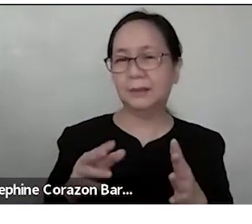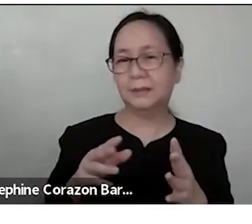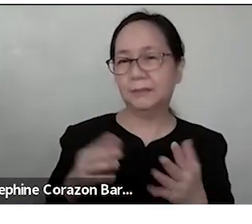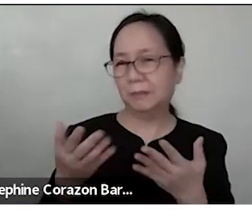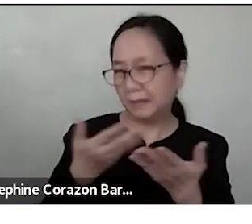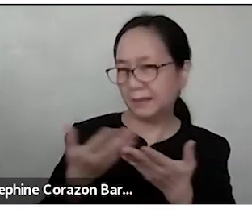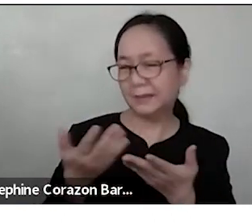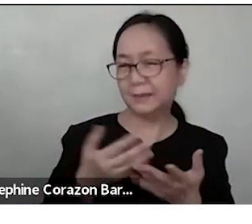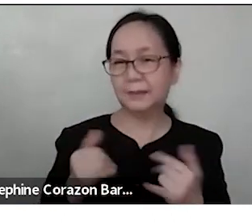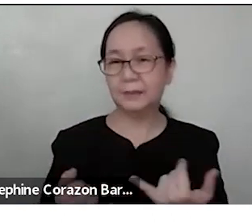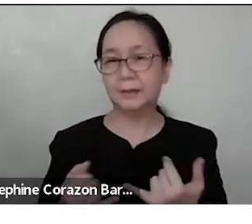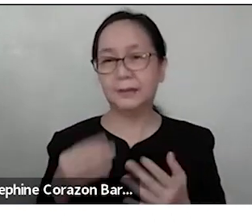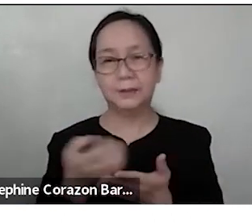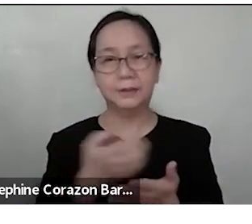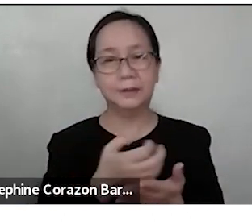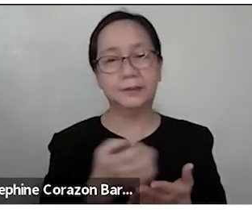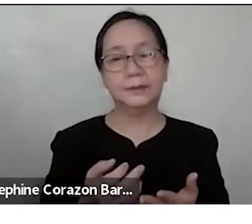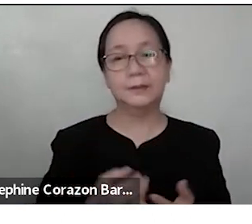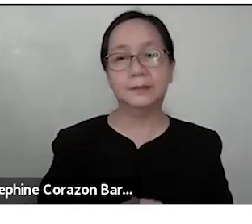to accept expenses like these.